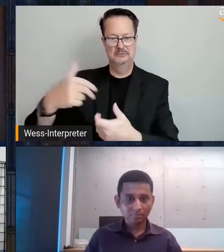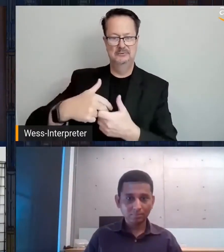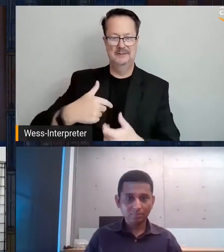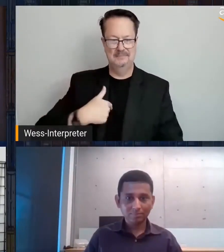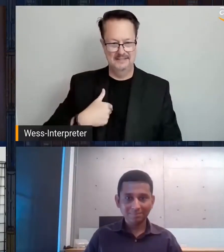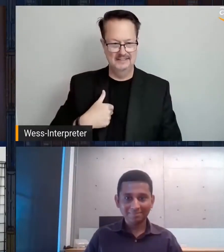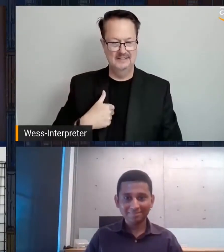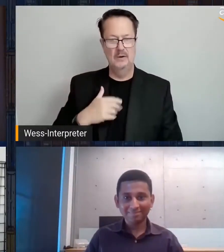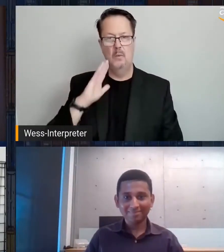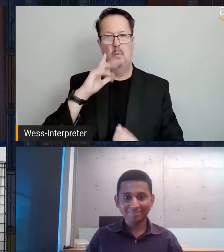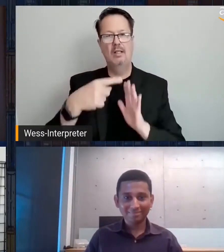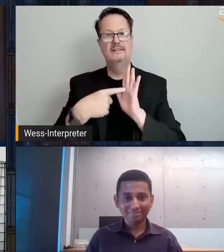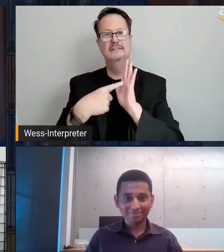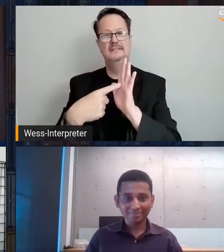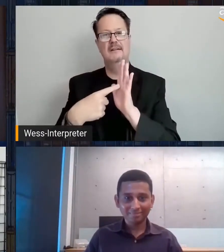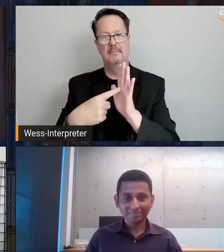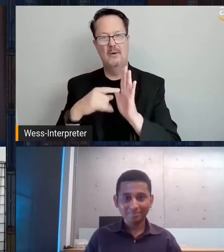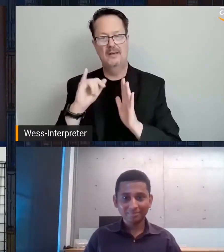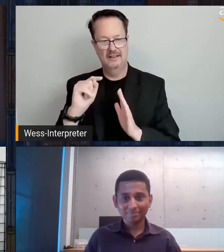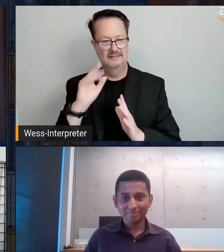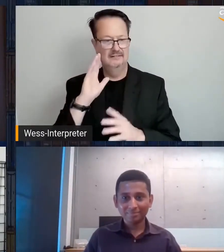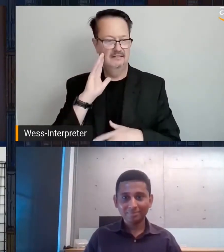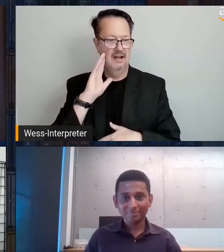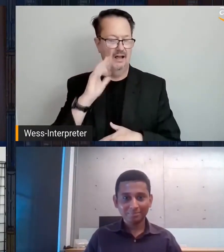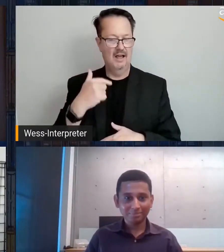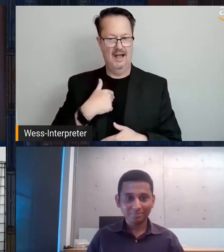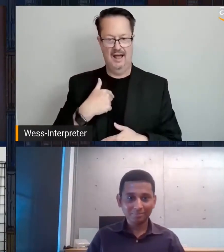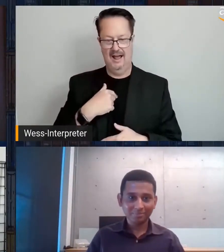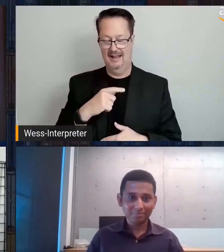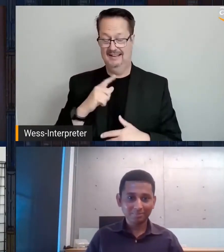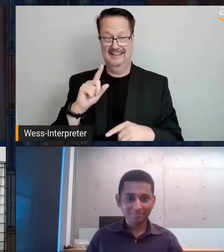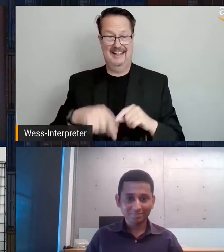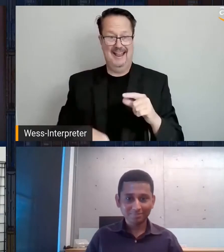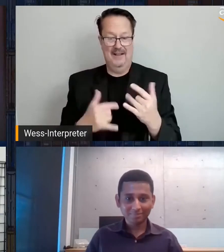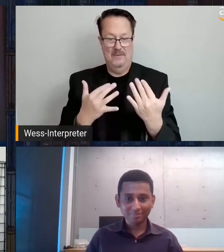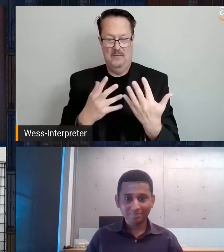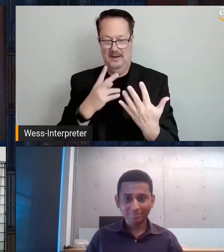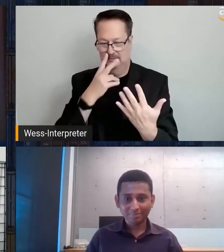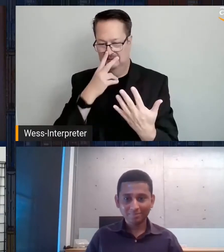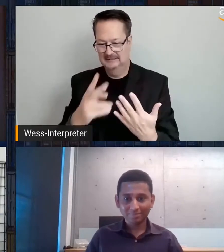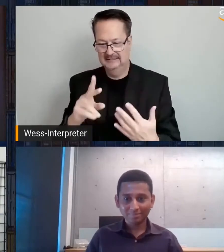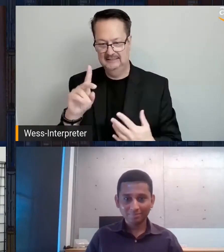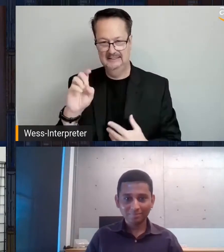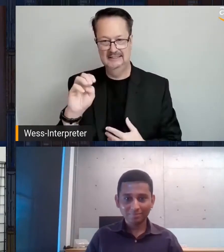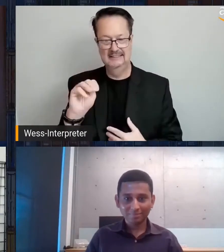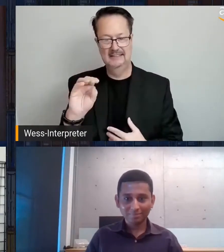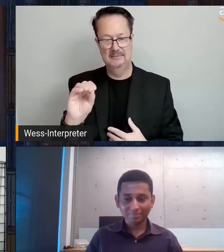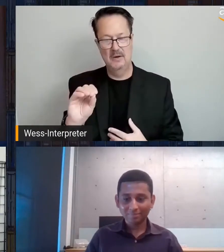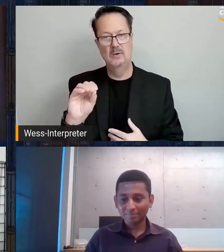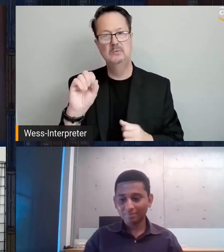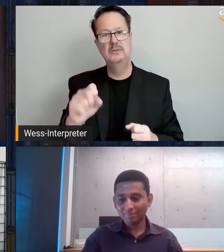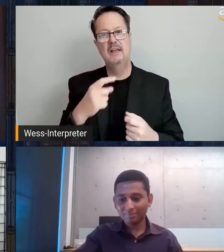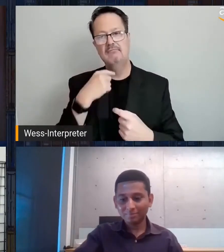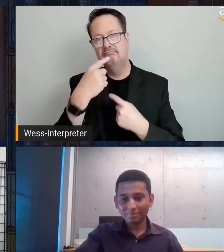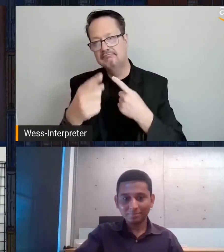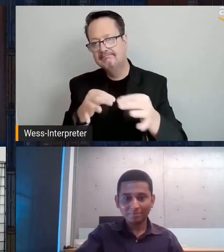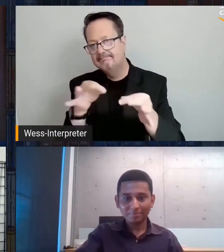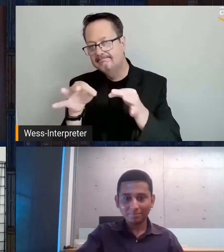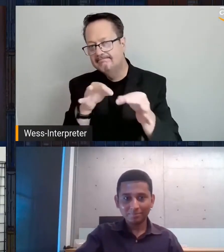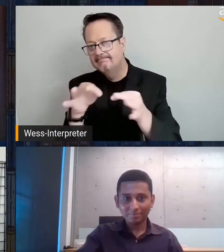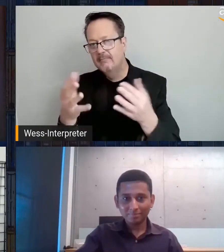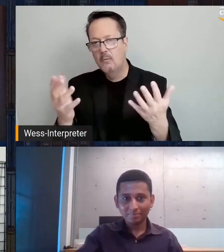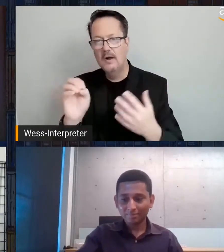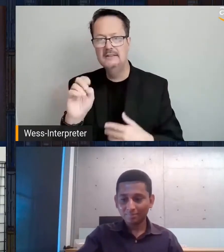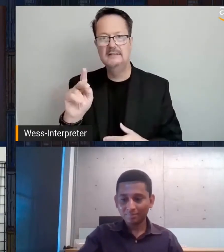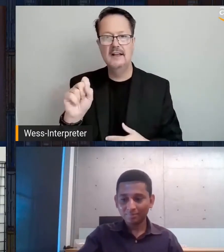because we're going to demo it, and I can't wait to see the demo and then hear, so we can tell everyone about what is EKS